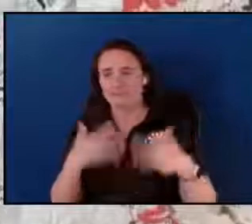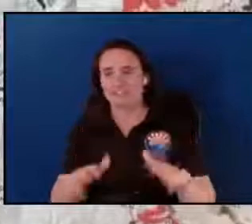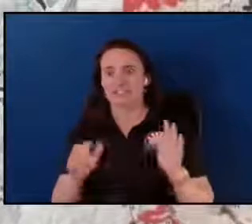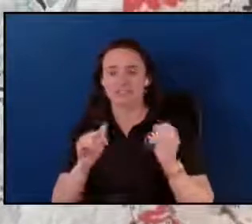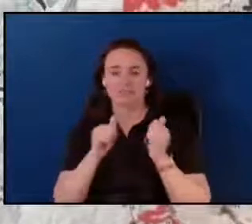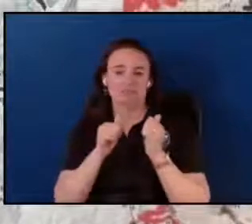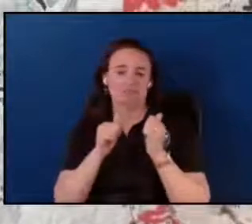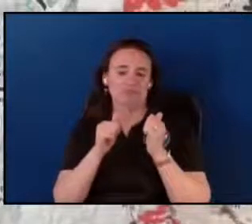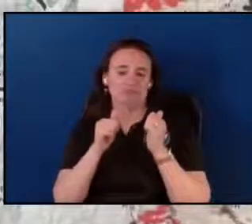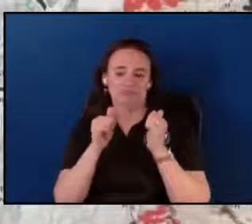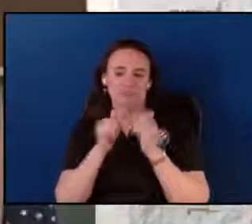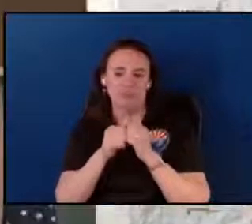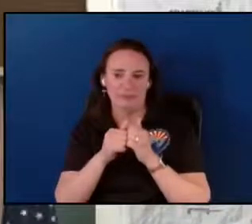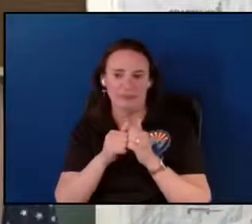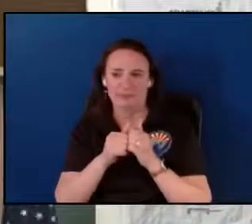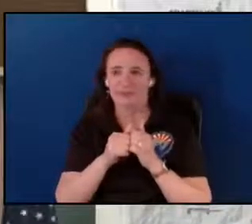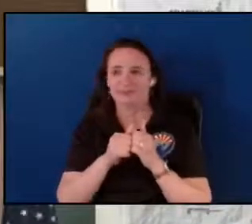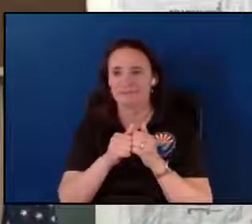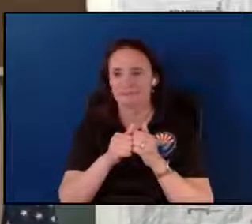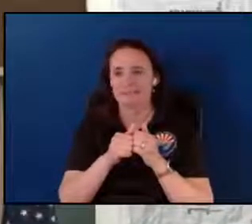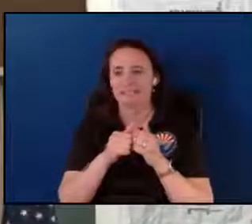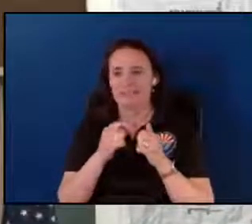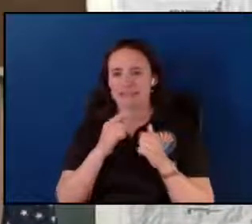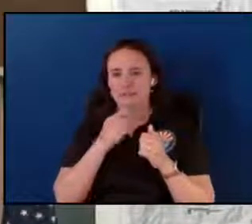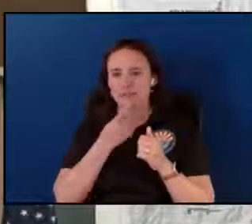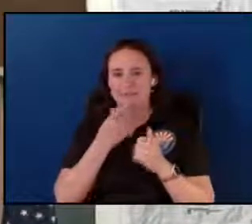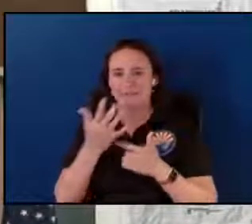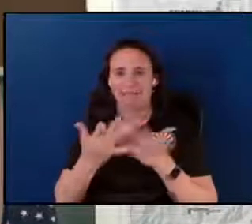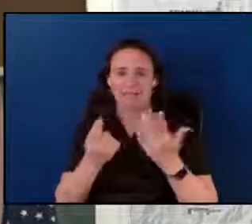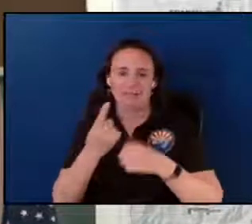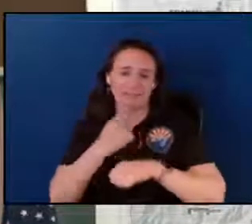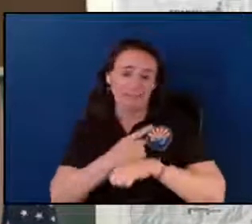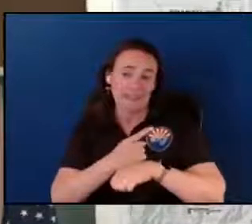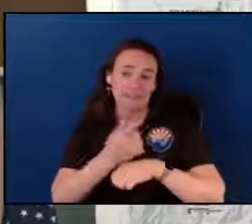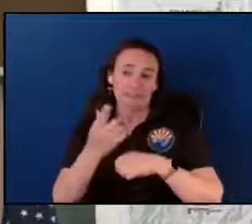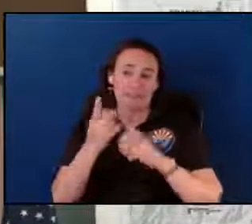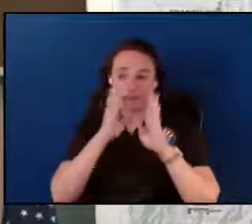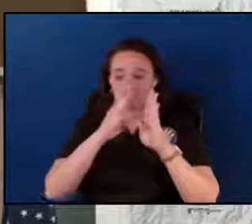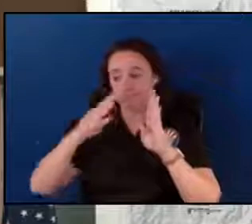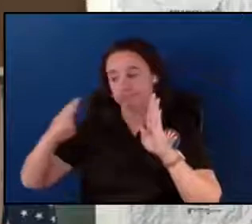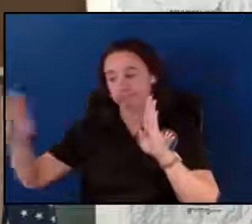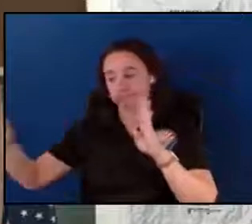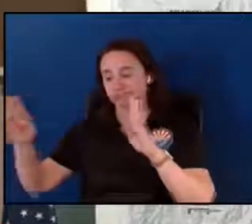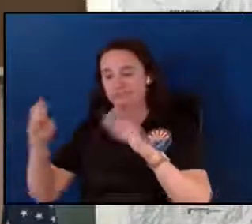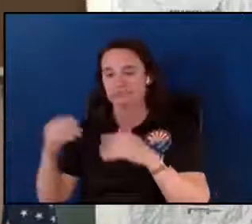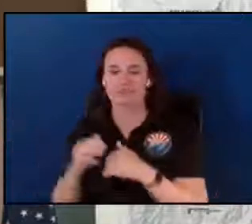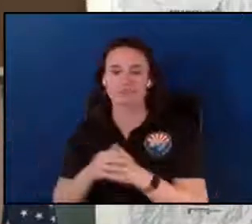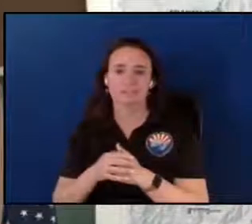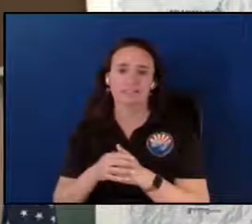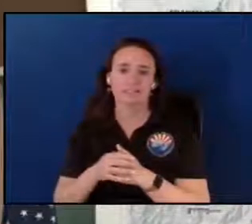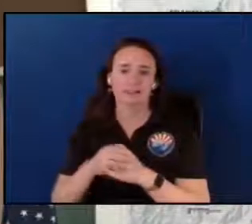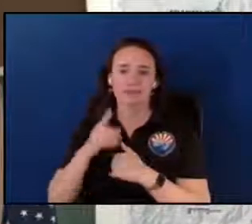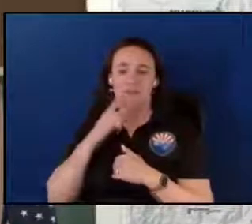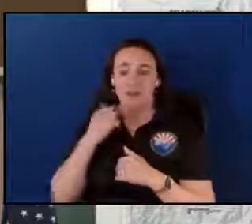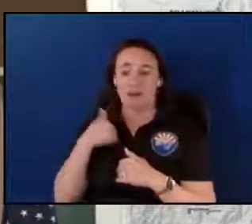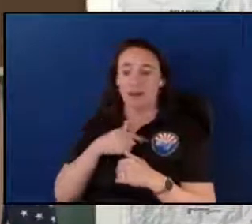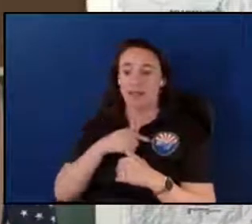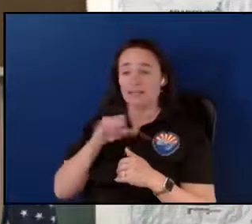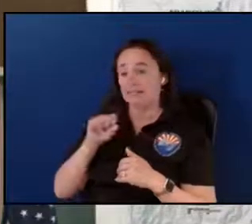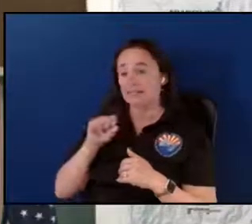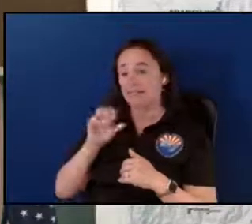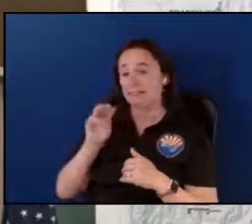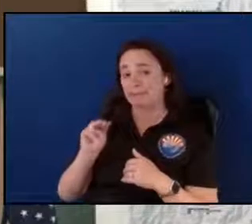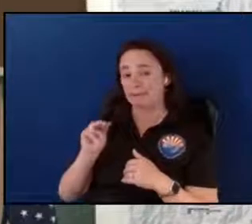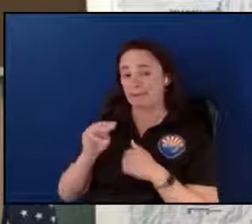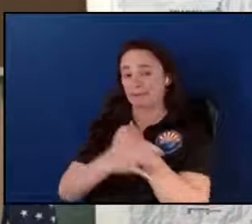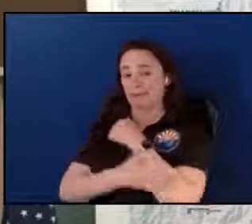them in a row, and that includes the strong winds. For us on the San Miguel side and the Pecos corridor, when